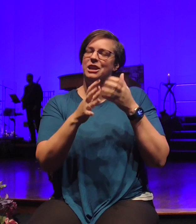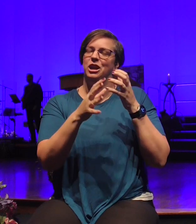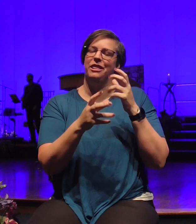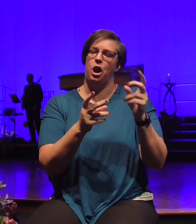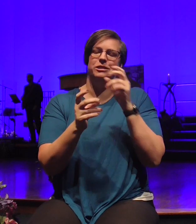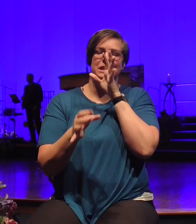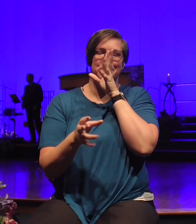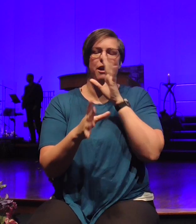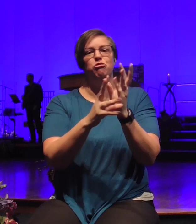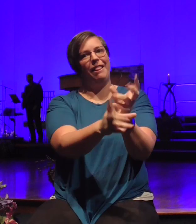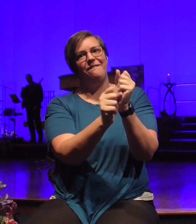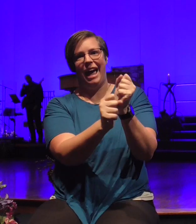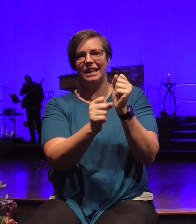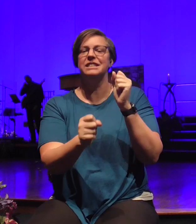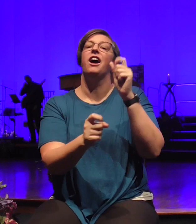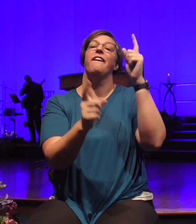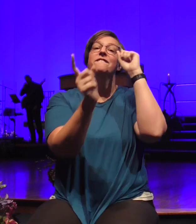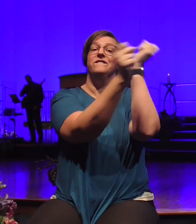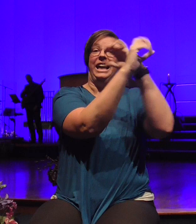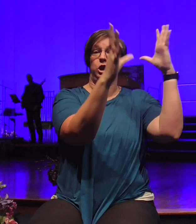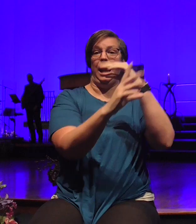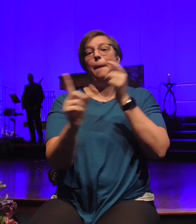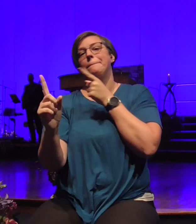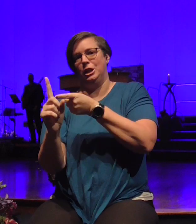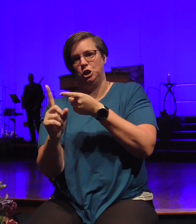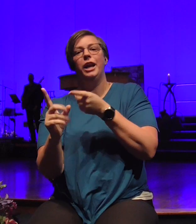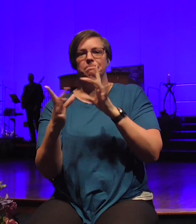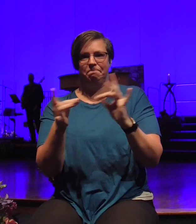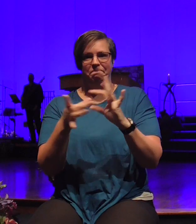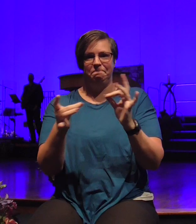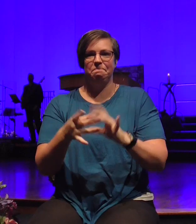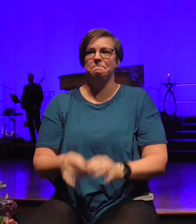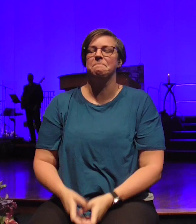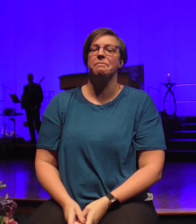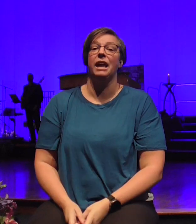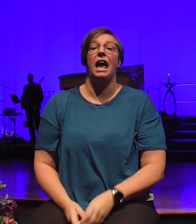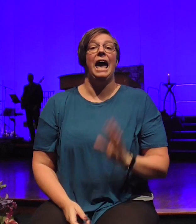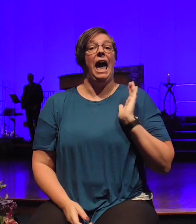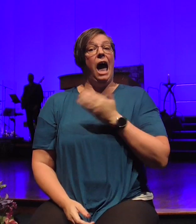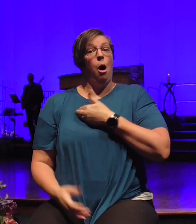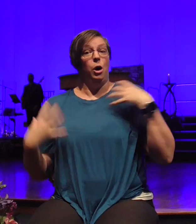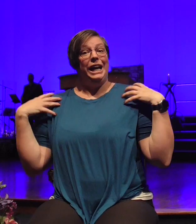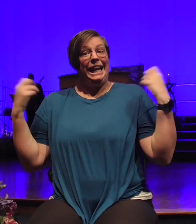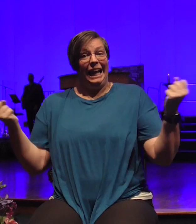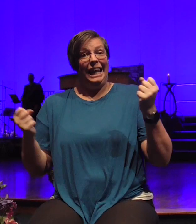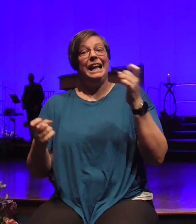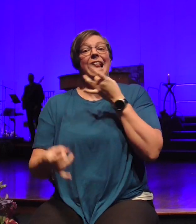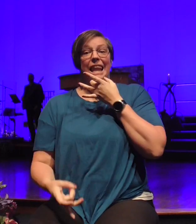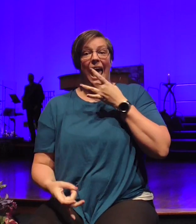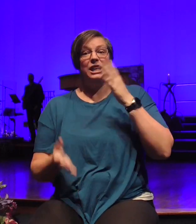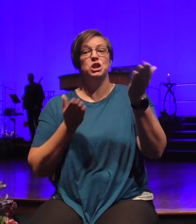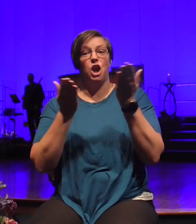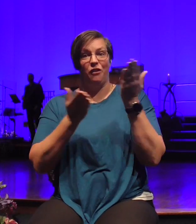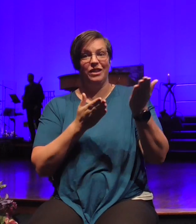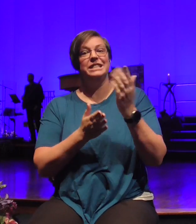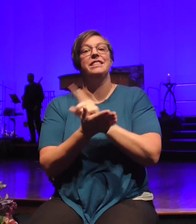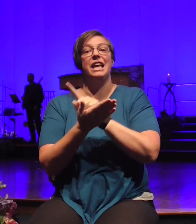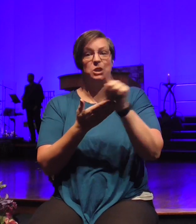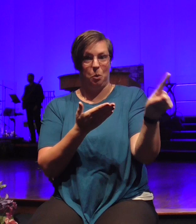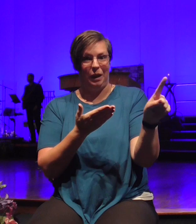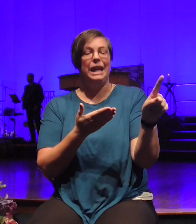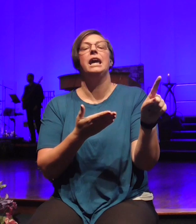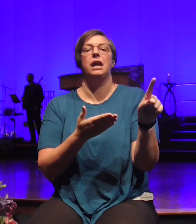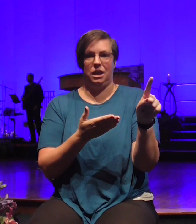If you want to keep your spiritual momentum rolling this week, our Healing Light service is tonight in the Vote Auditorium at 5 p.m. Stop by for an hour